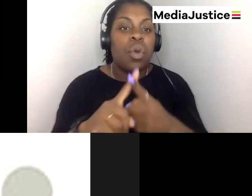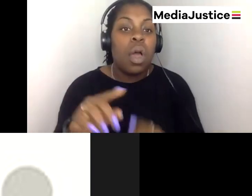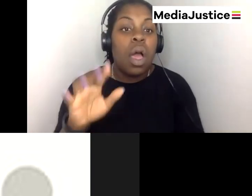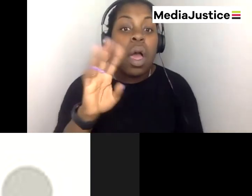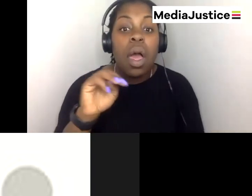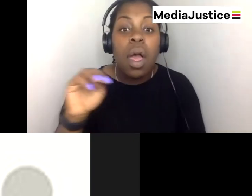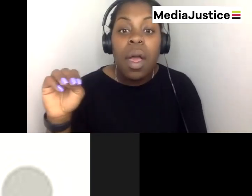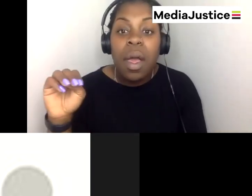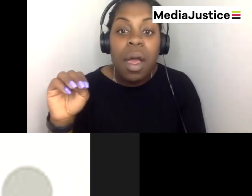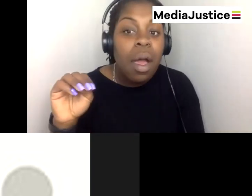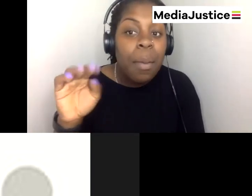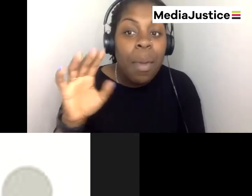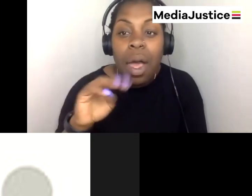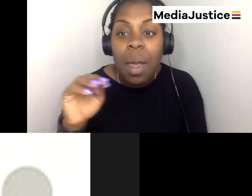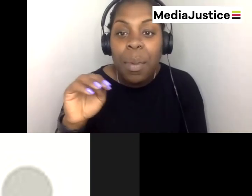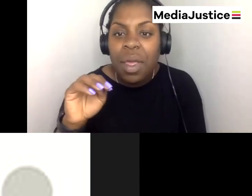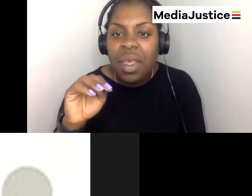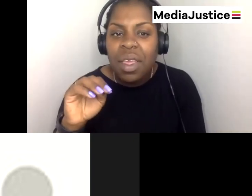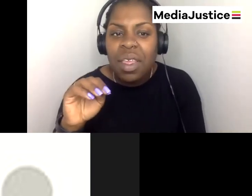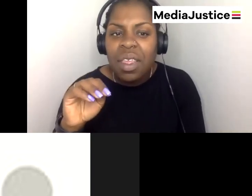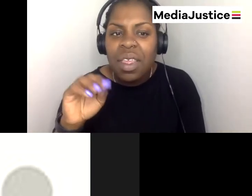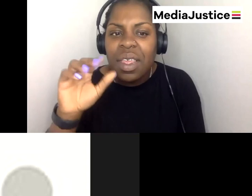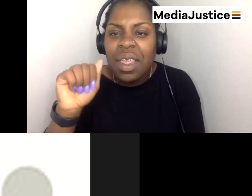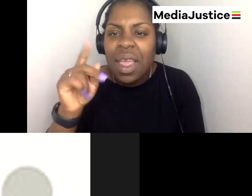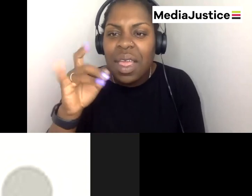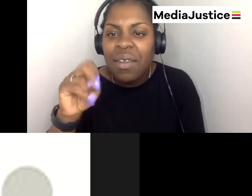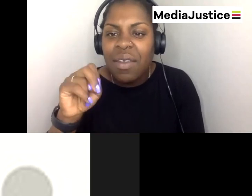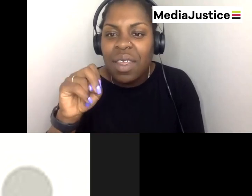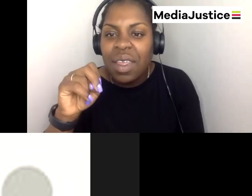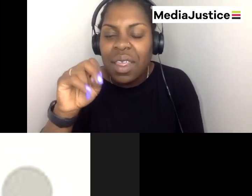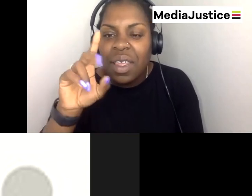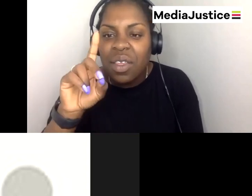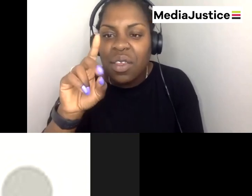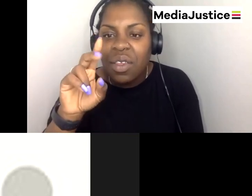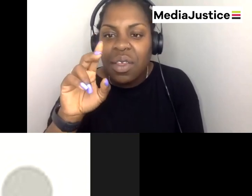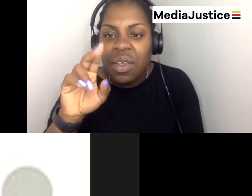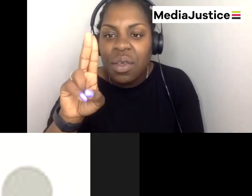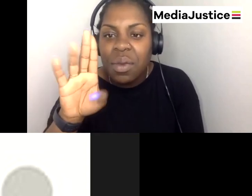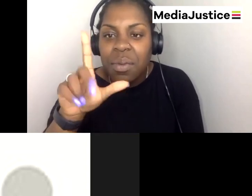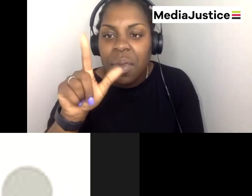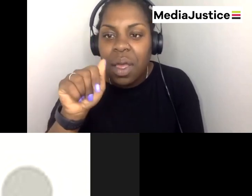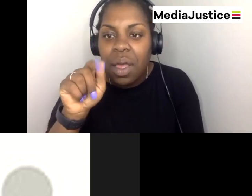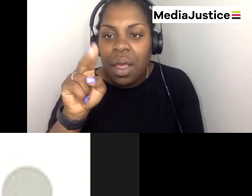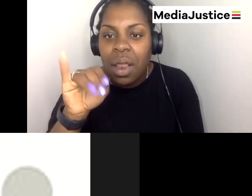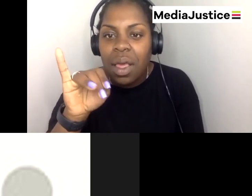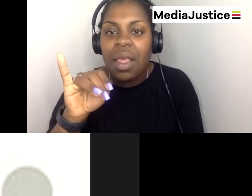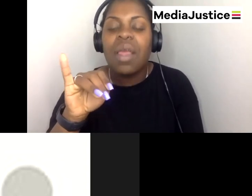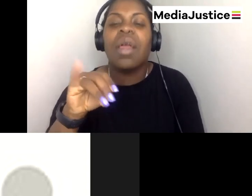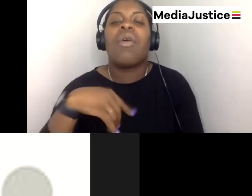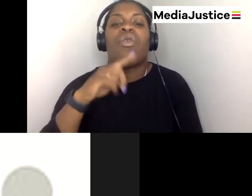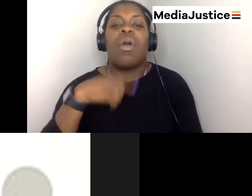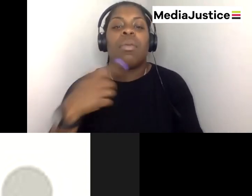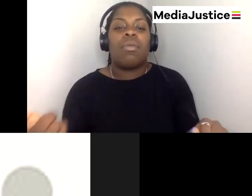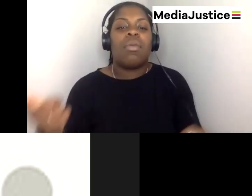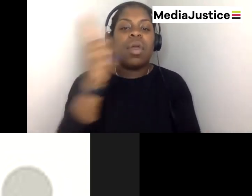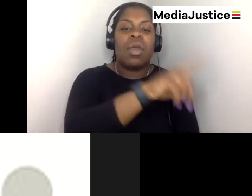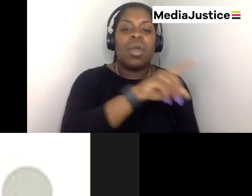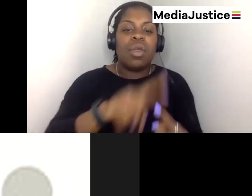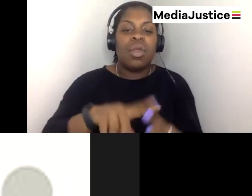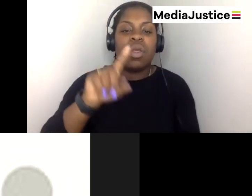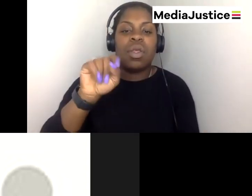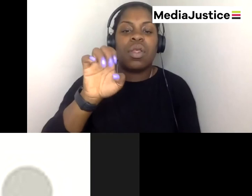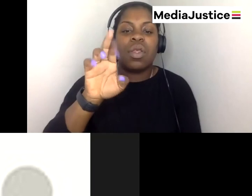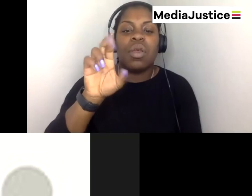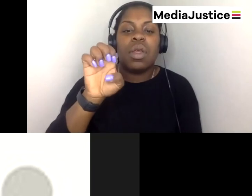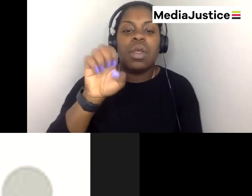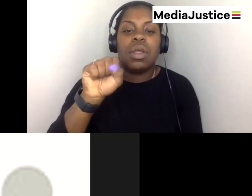Dulani, or is it Teresa? James, I'm going to actually hand it over to Adrian, who's going to talk about membership. I'm sorry. Okay, Adrian,